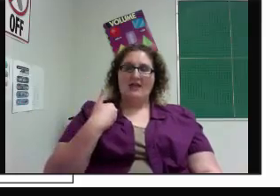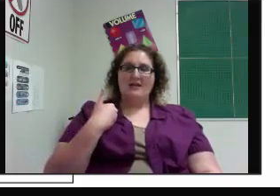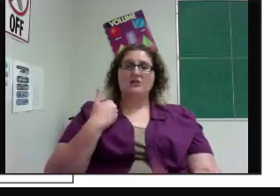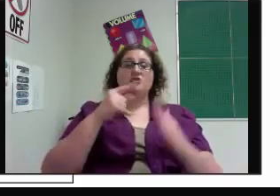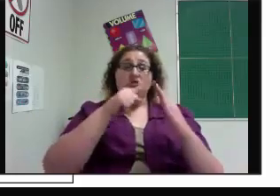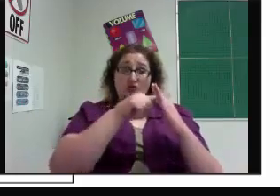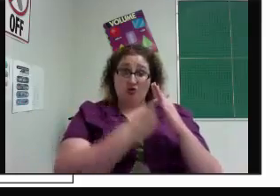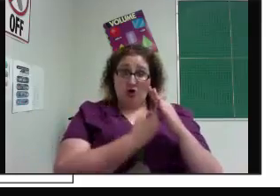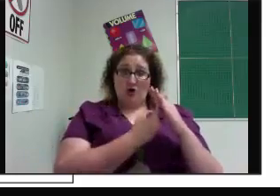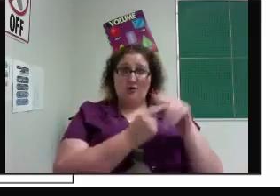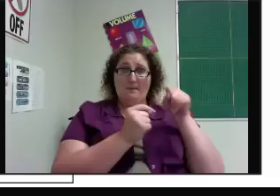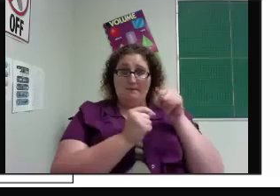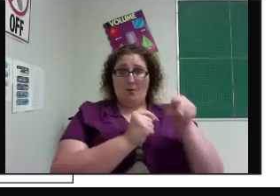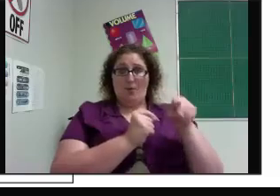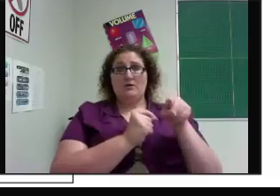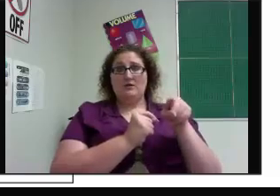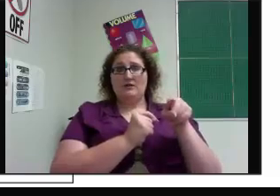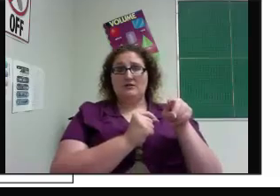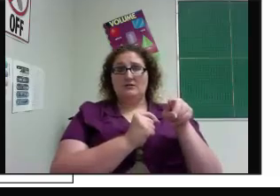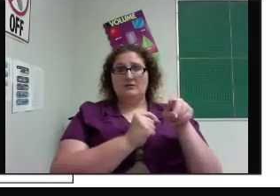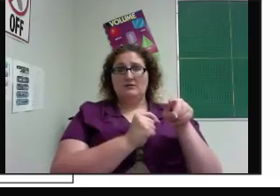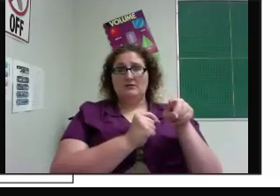has starting point